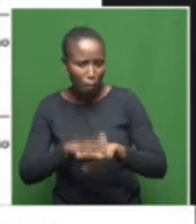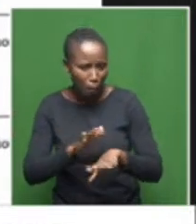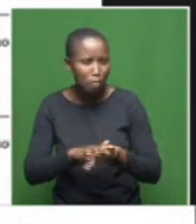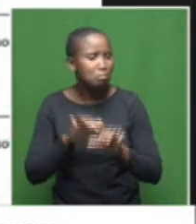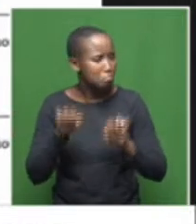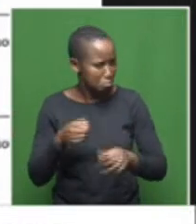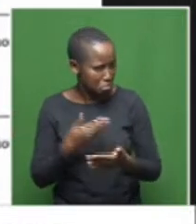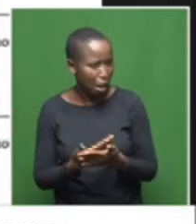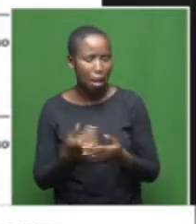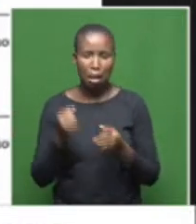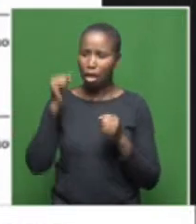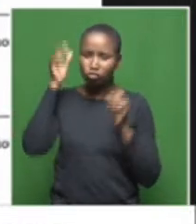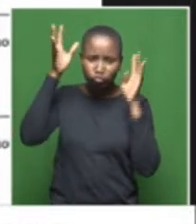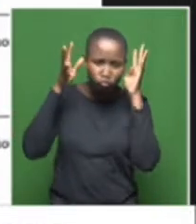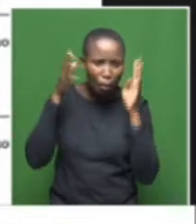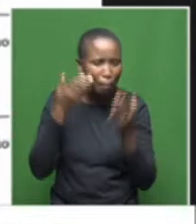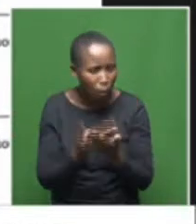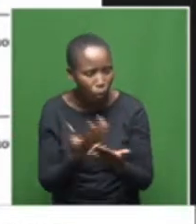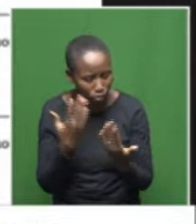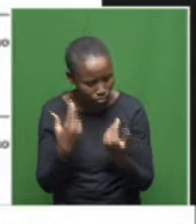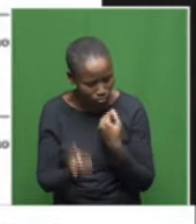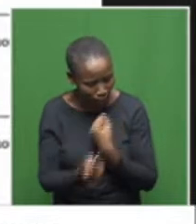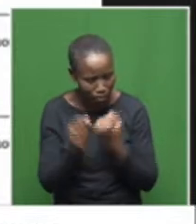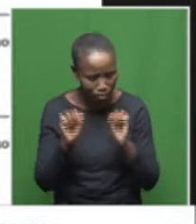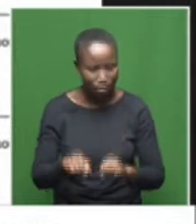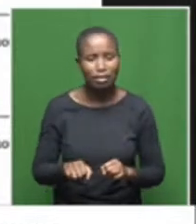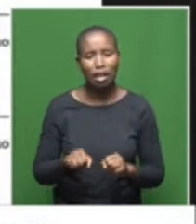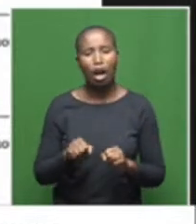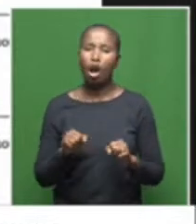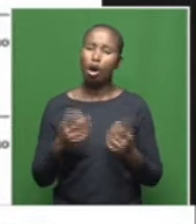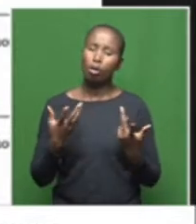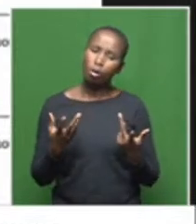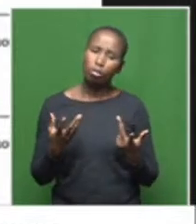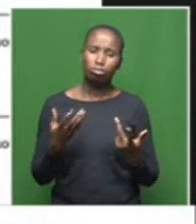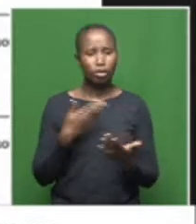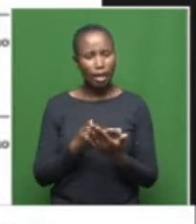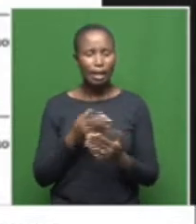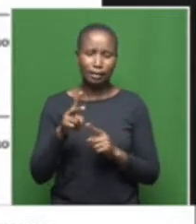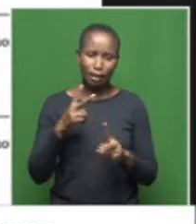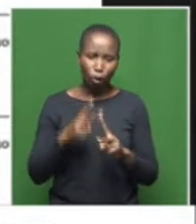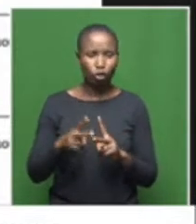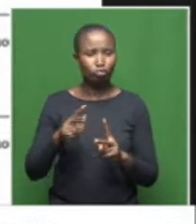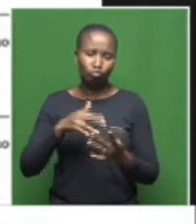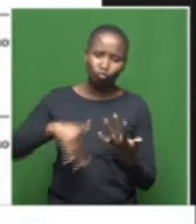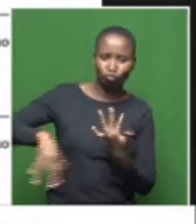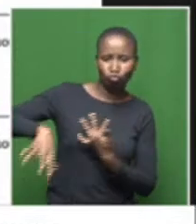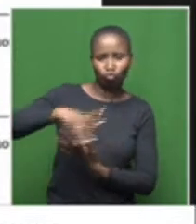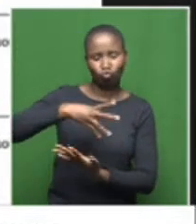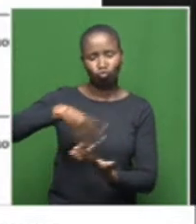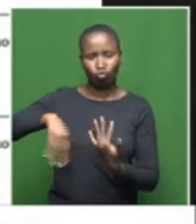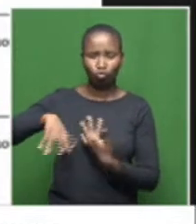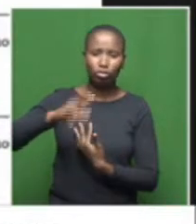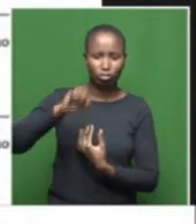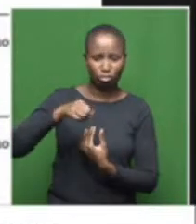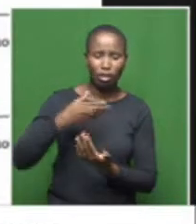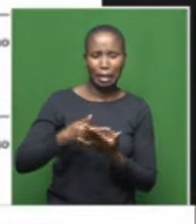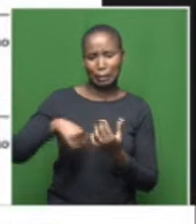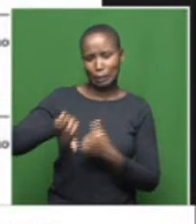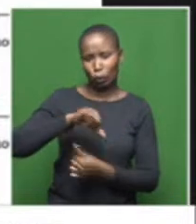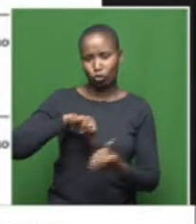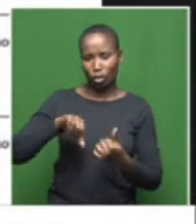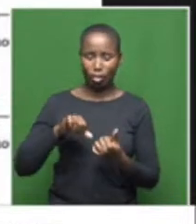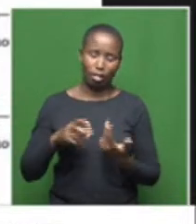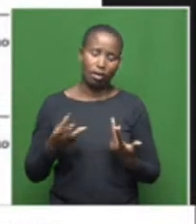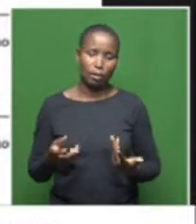recreational activities, and there can be more social interaction as well. As I've mentioned earlier, countries which have